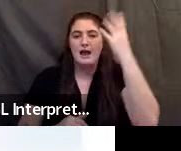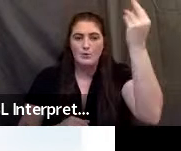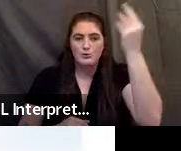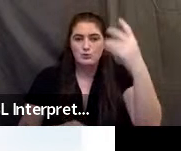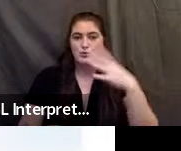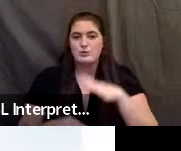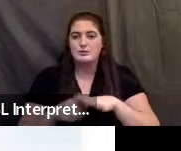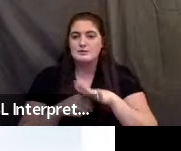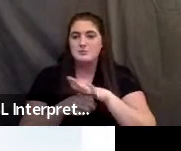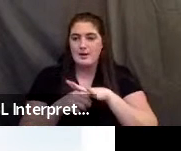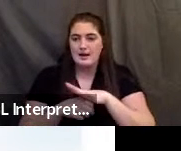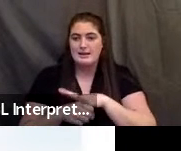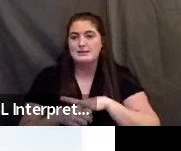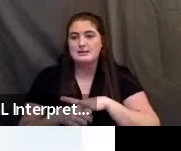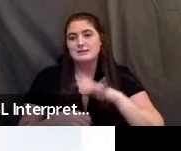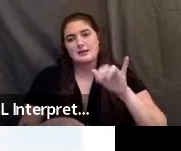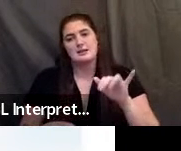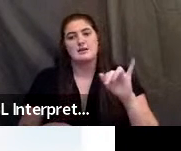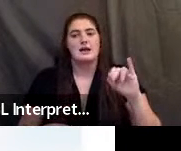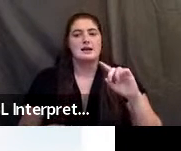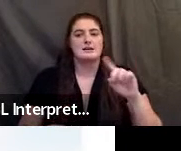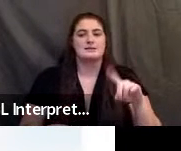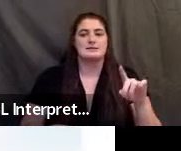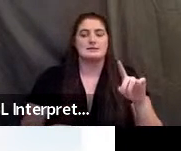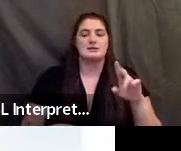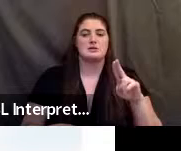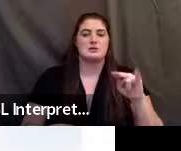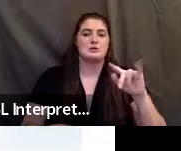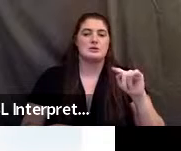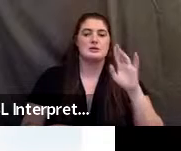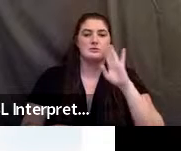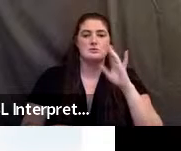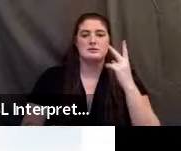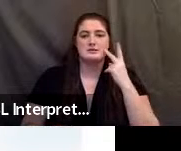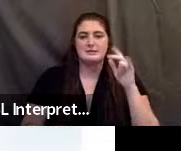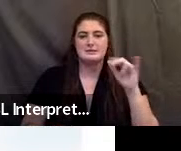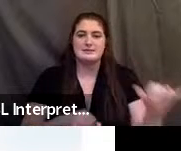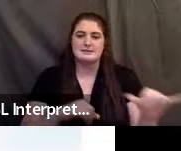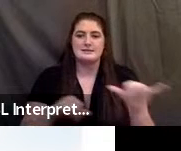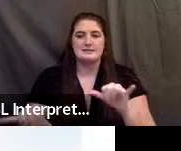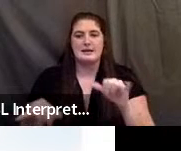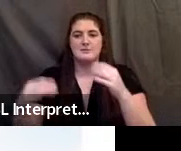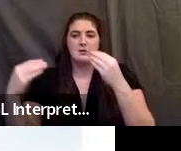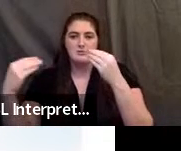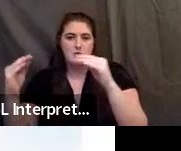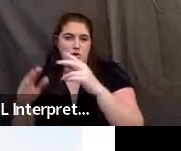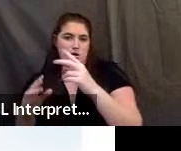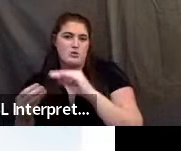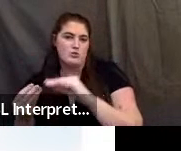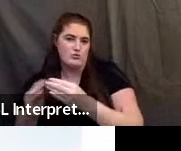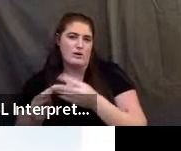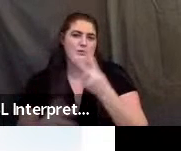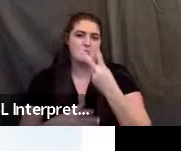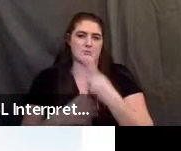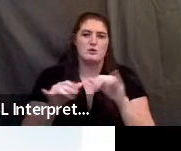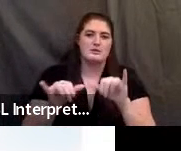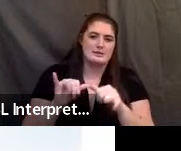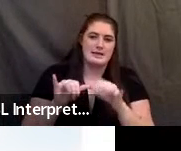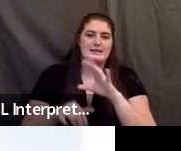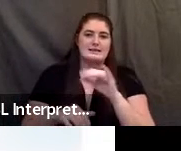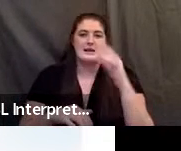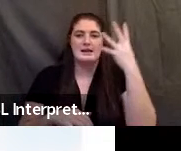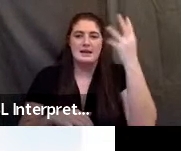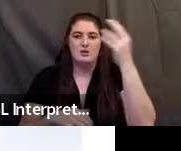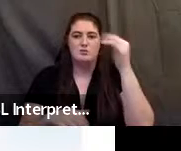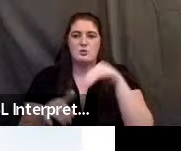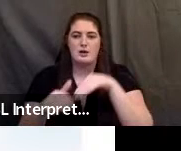be, the IZ units will reflect that same ratio of market rate, both size and outdoor access. Okay.